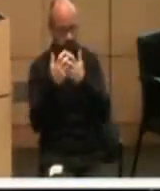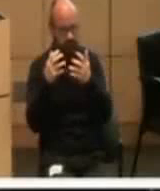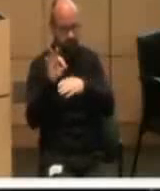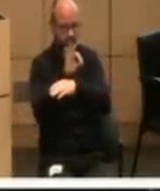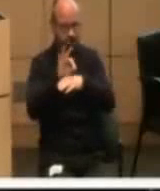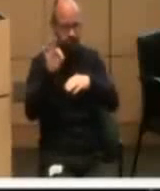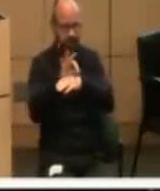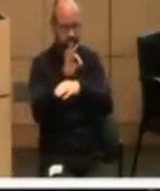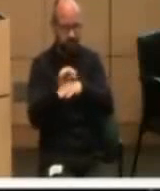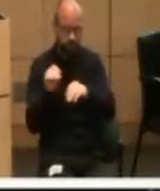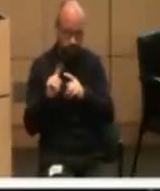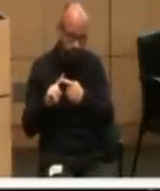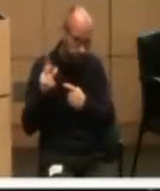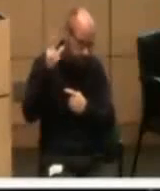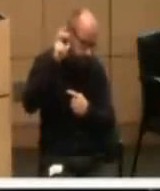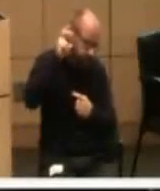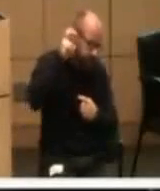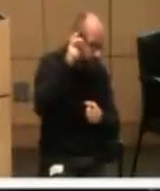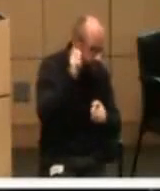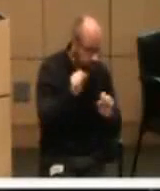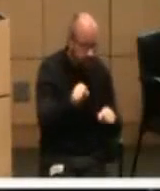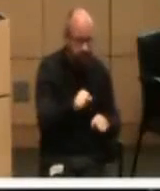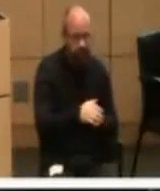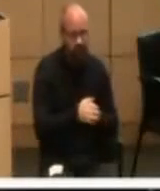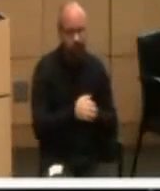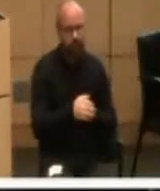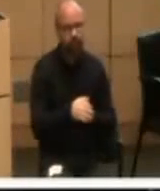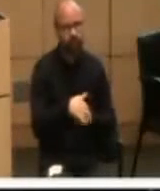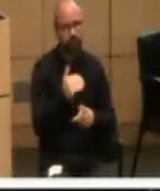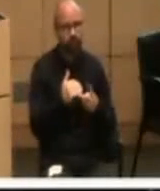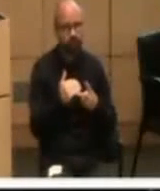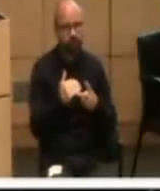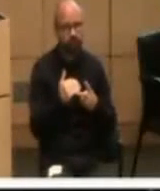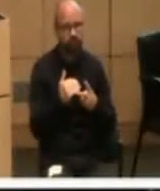And is there data regarding intermittent usage? No.